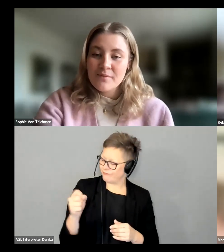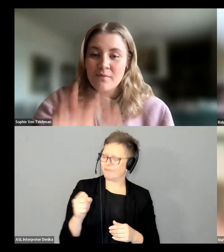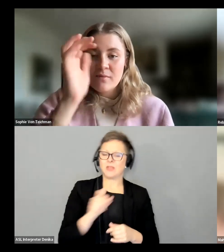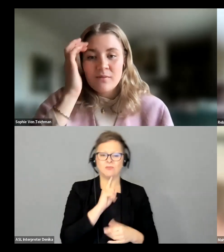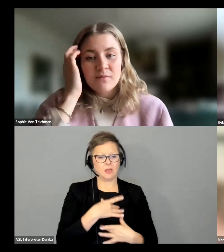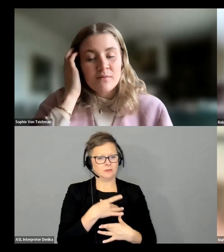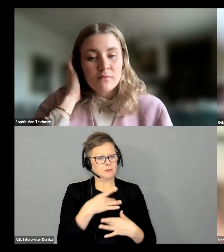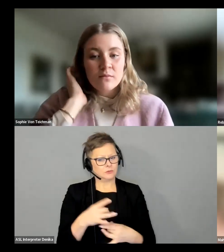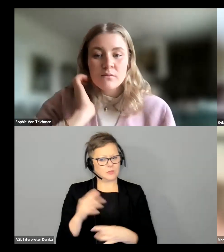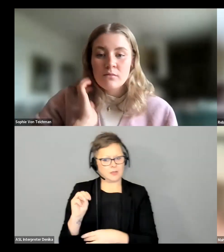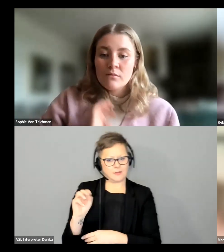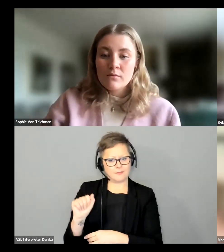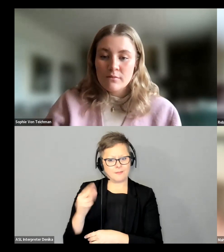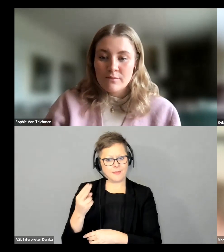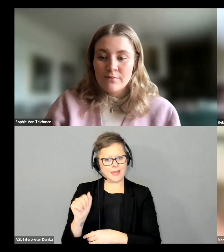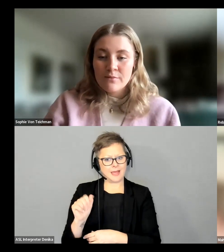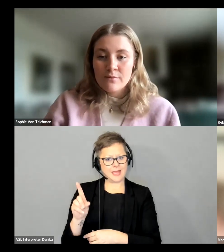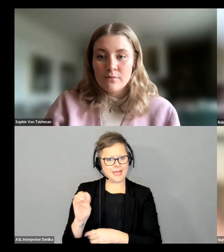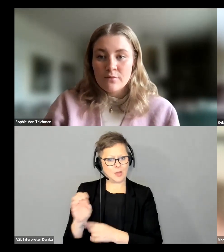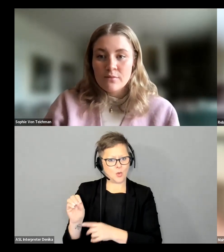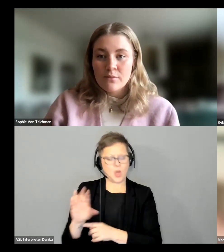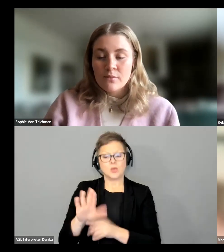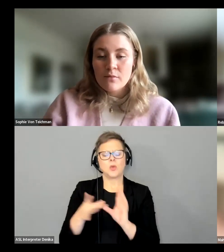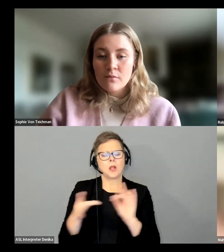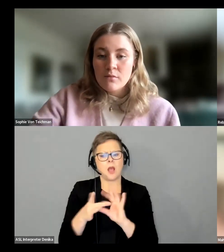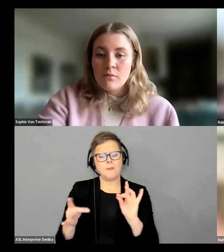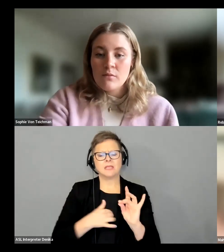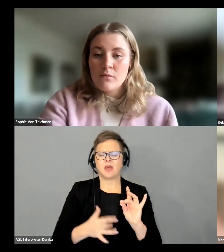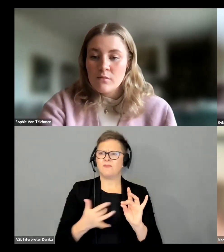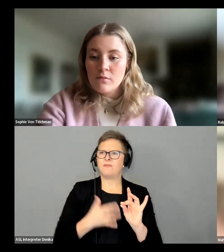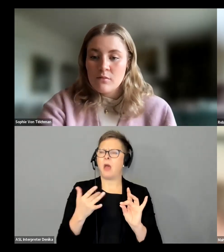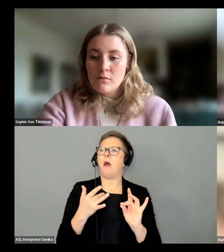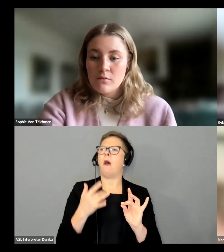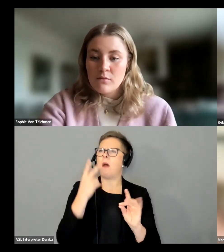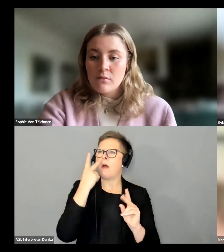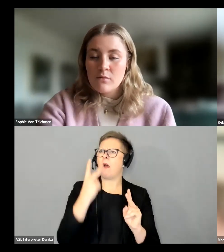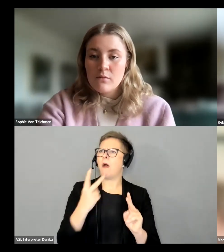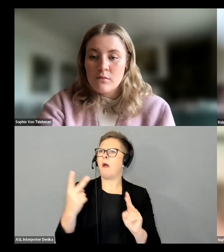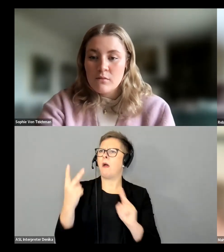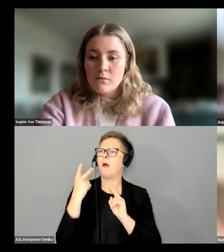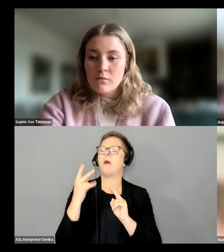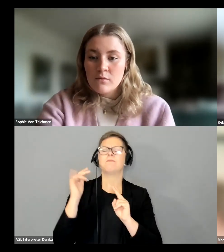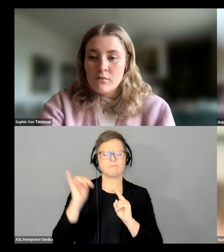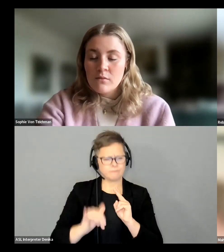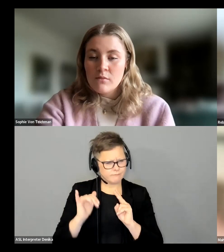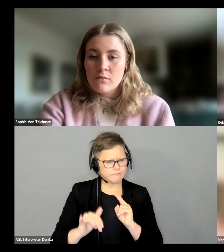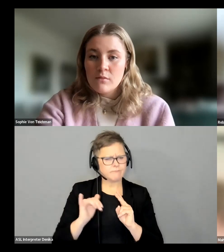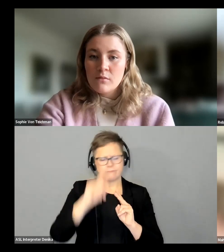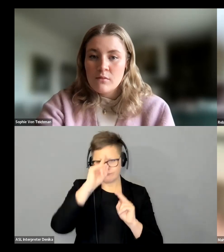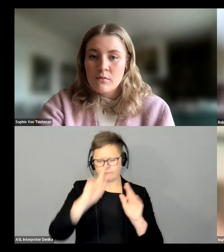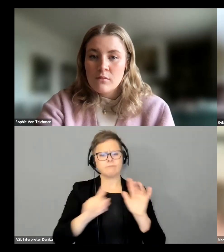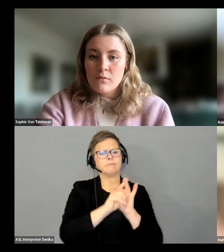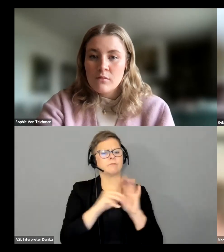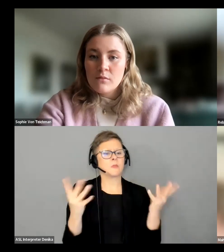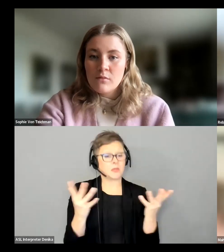interesting, Mahadi. Your comments are making me reflect. I was going to comment on that. I think